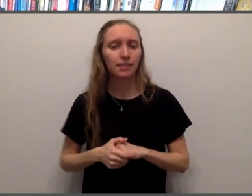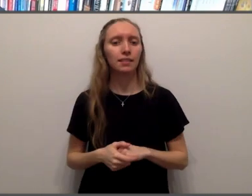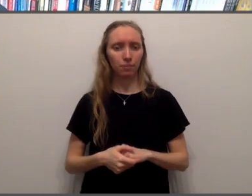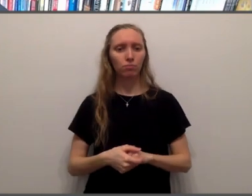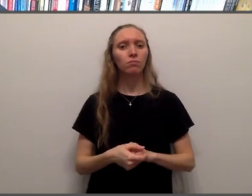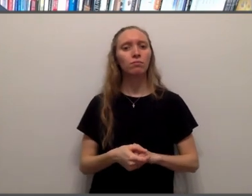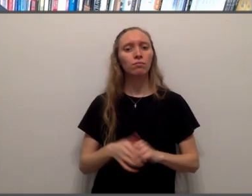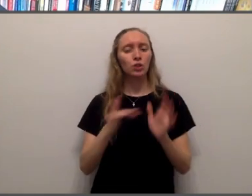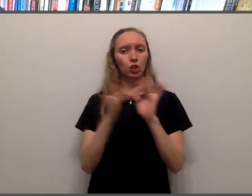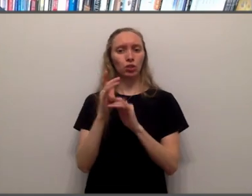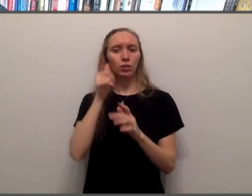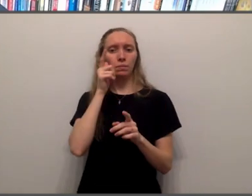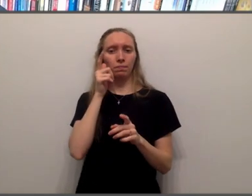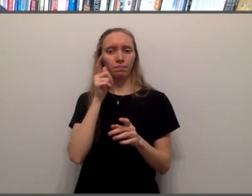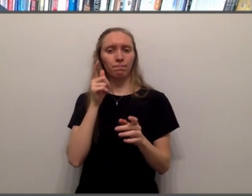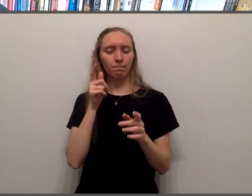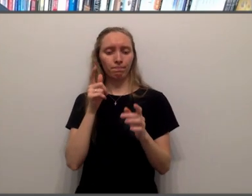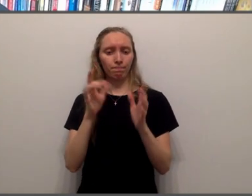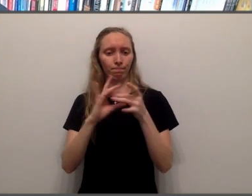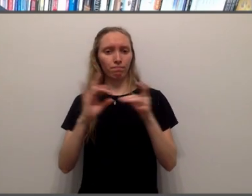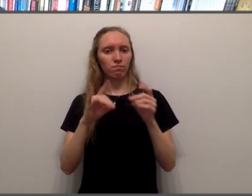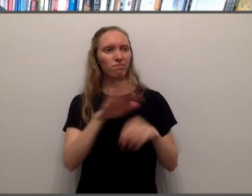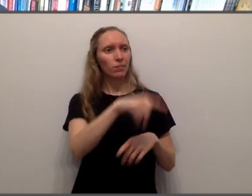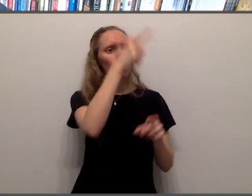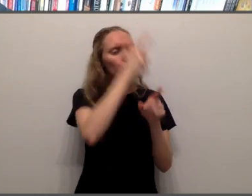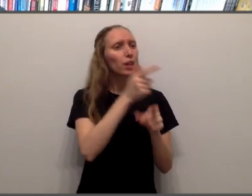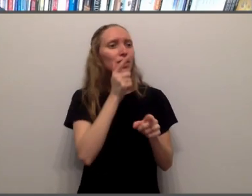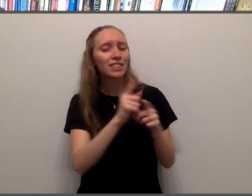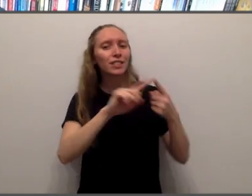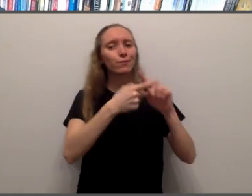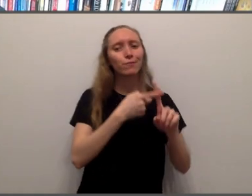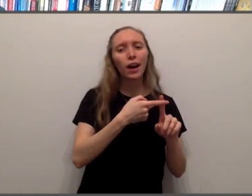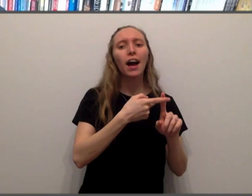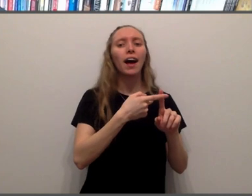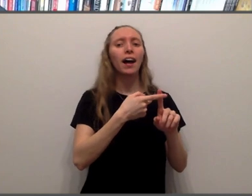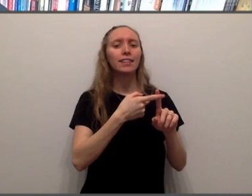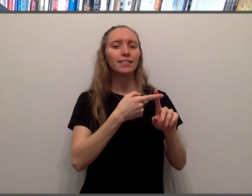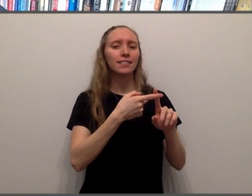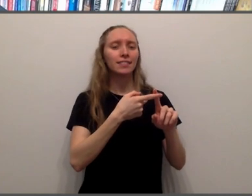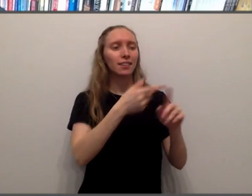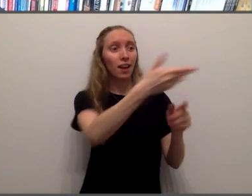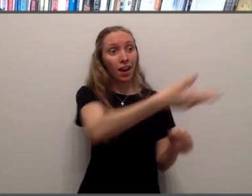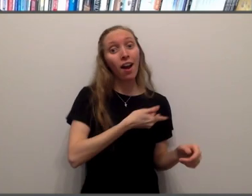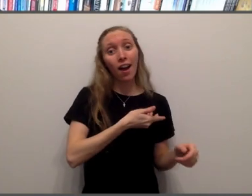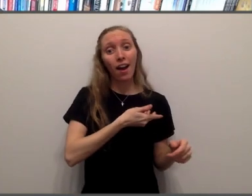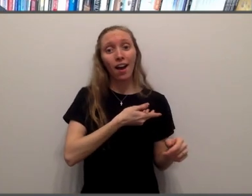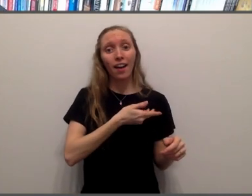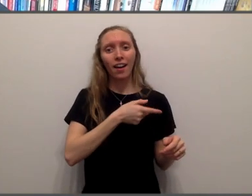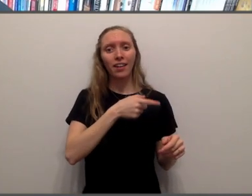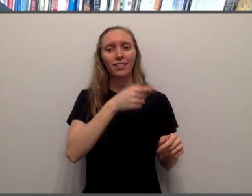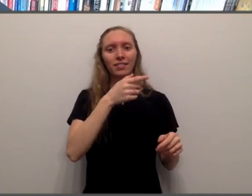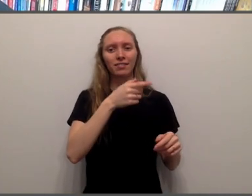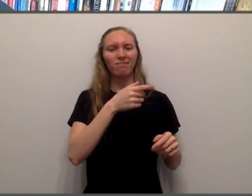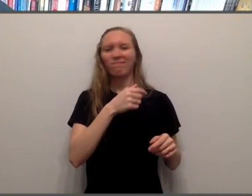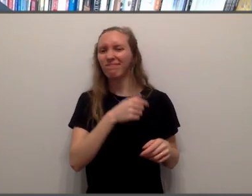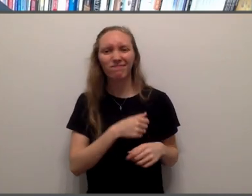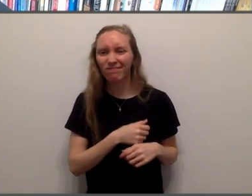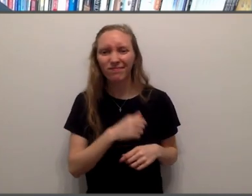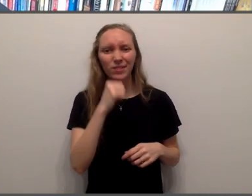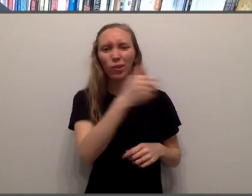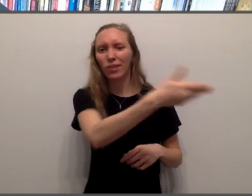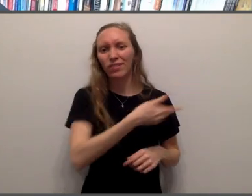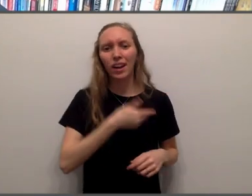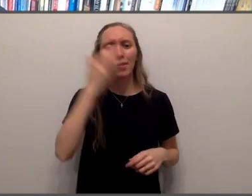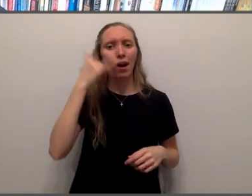sister or people who can repay you. Instead, he says to invite those who are on the margins. Particularly,